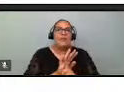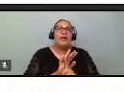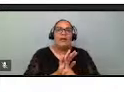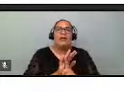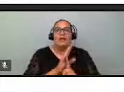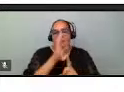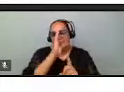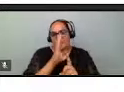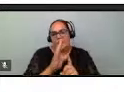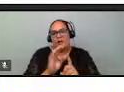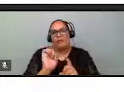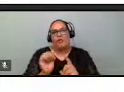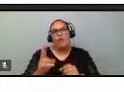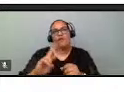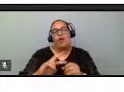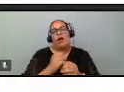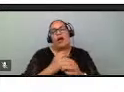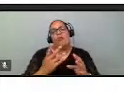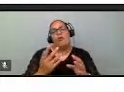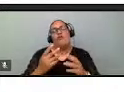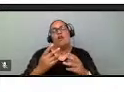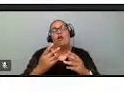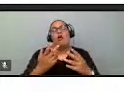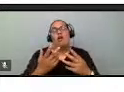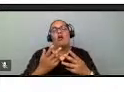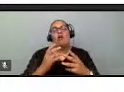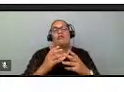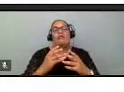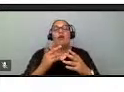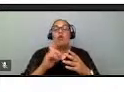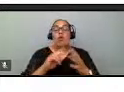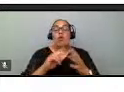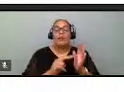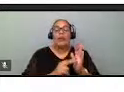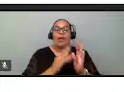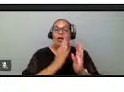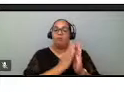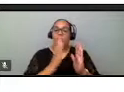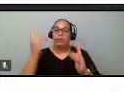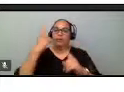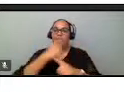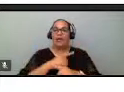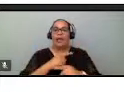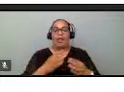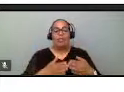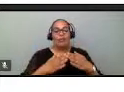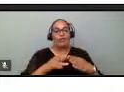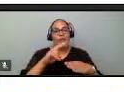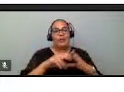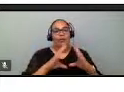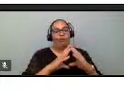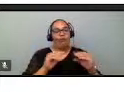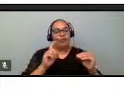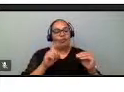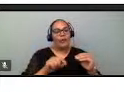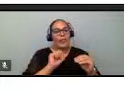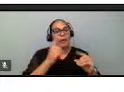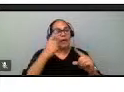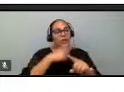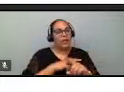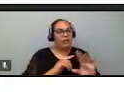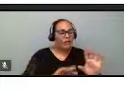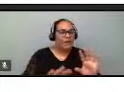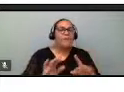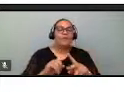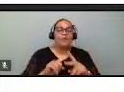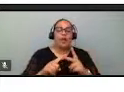directly on the volume of cargo that's planned for that day and on the ship that has to be completed that day